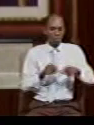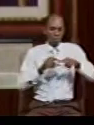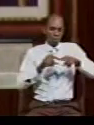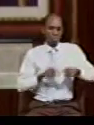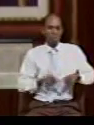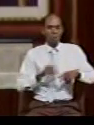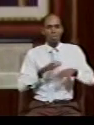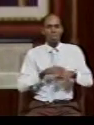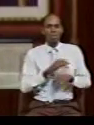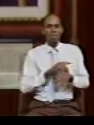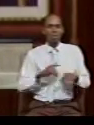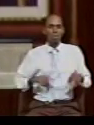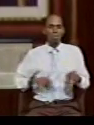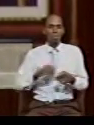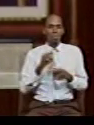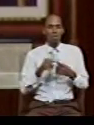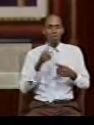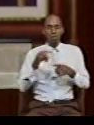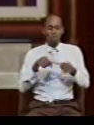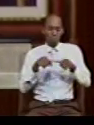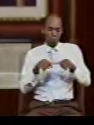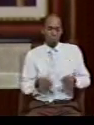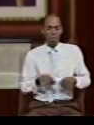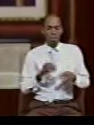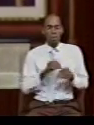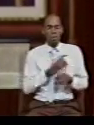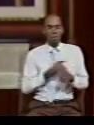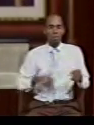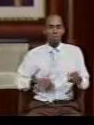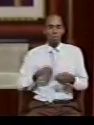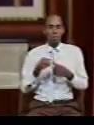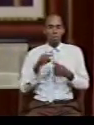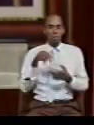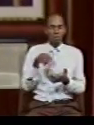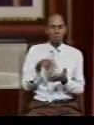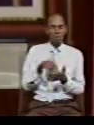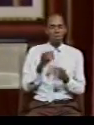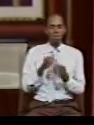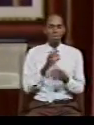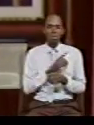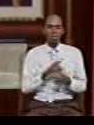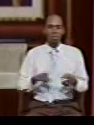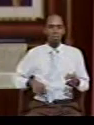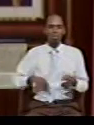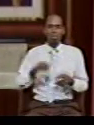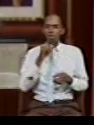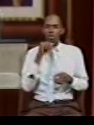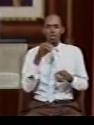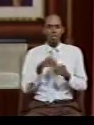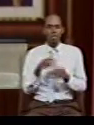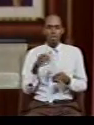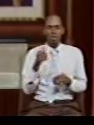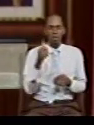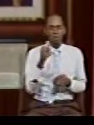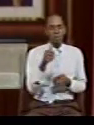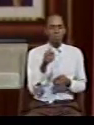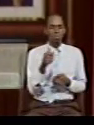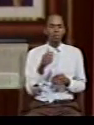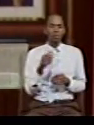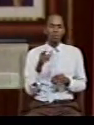when you remain in the Lord, when you stand in the Lord, not in yourself, you're